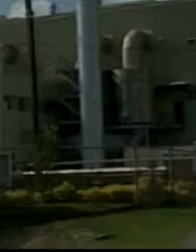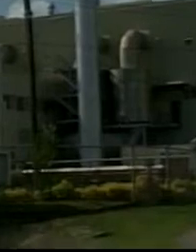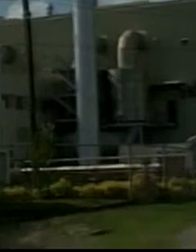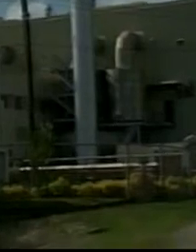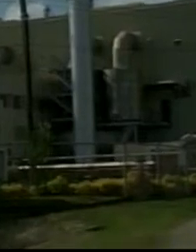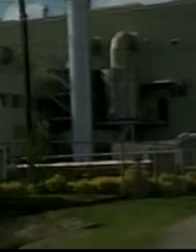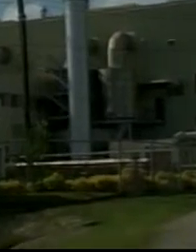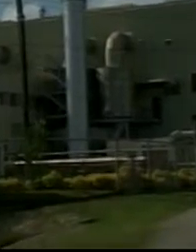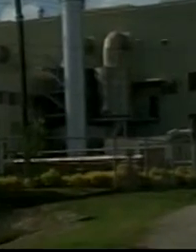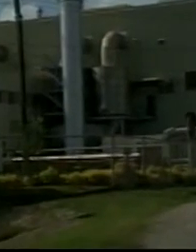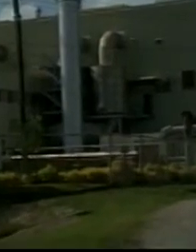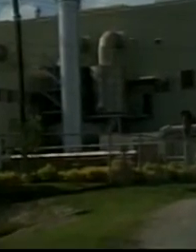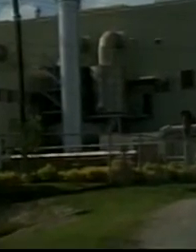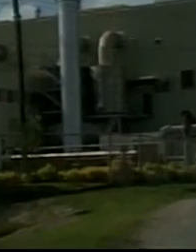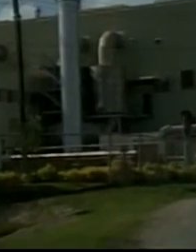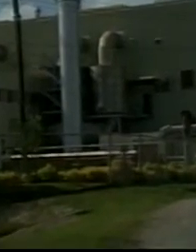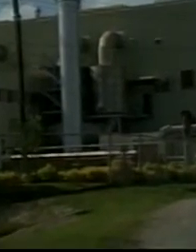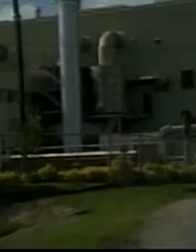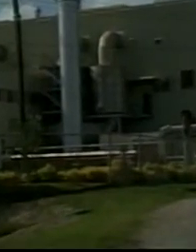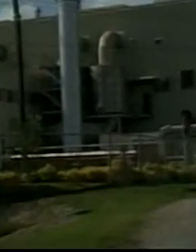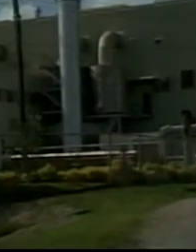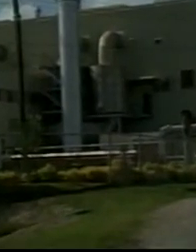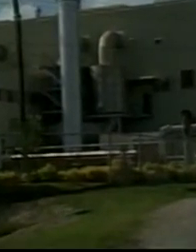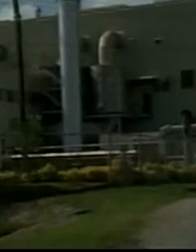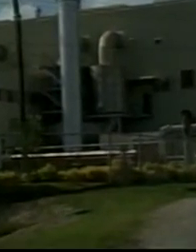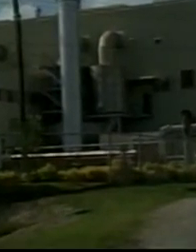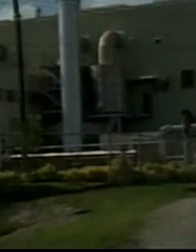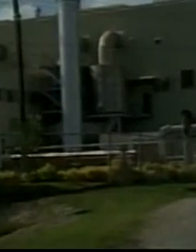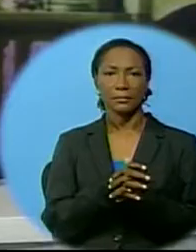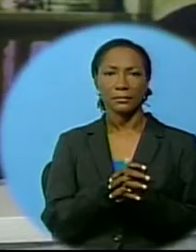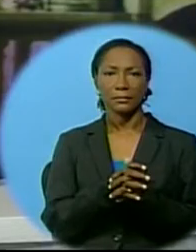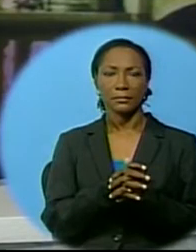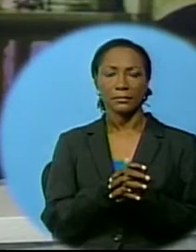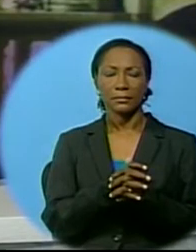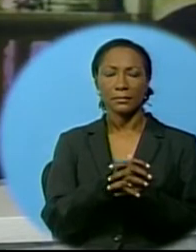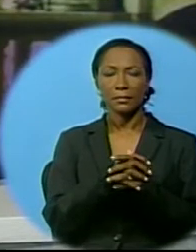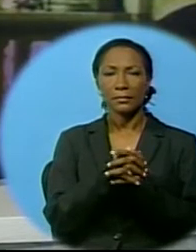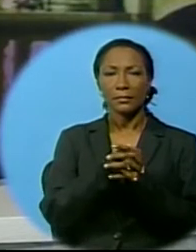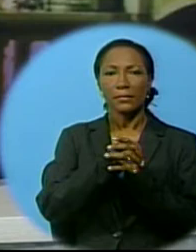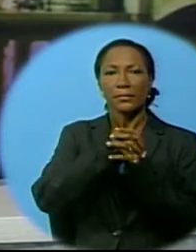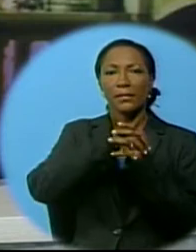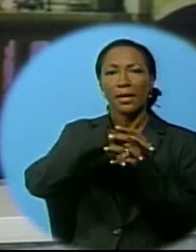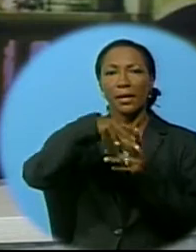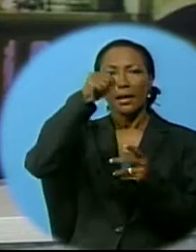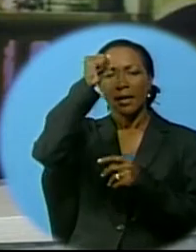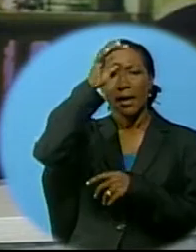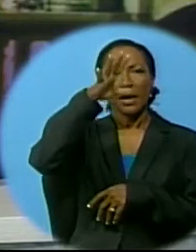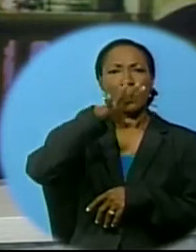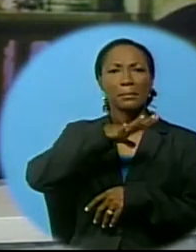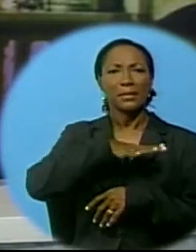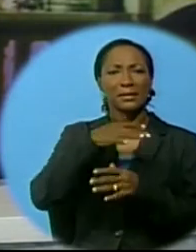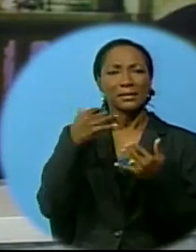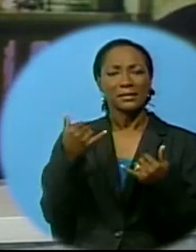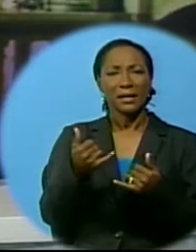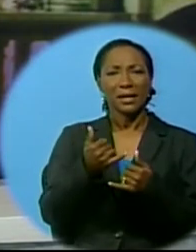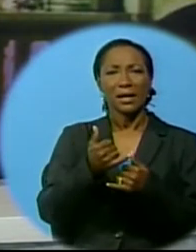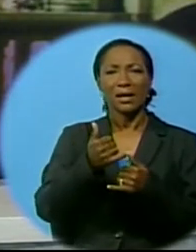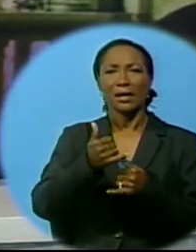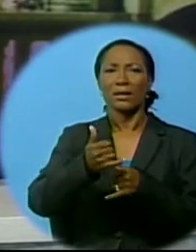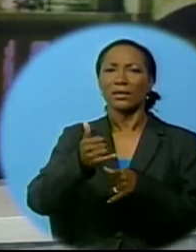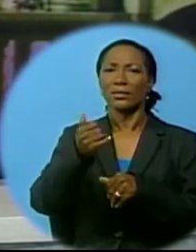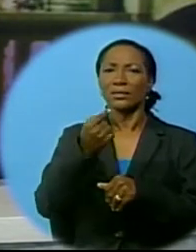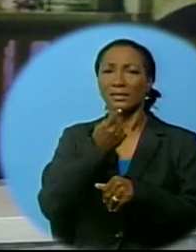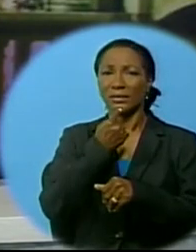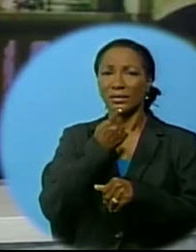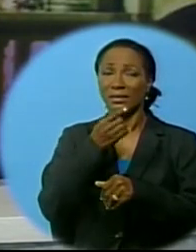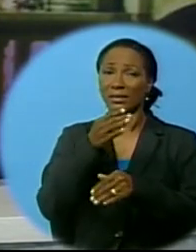be accommodated on the grid. Ryan Broom for CBC News. Thanks, Ryan. A man is listed in stable condition